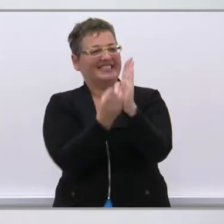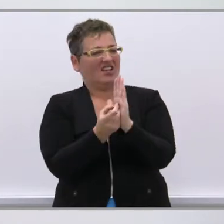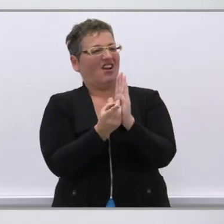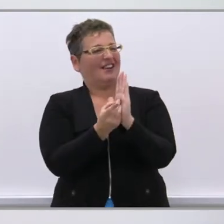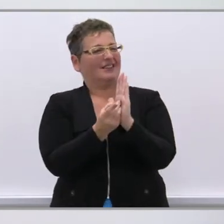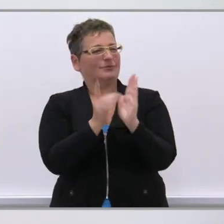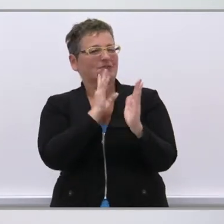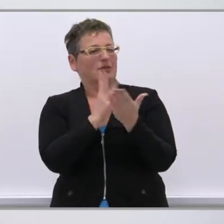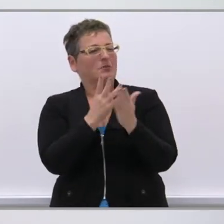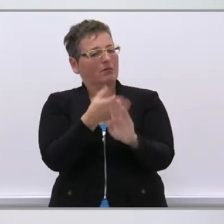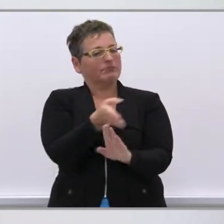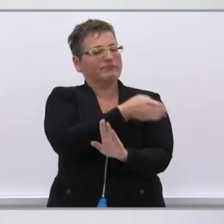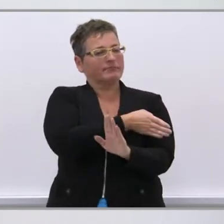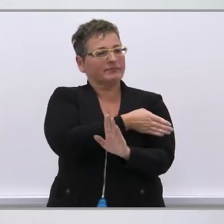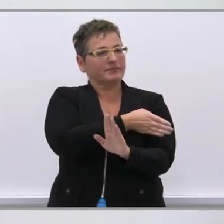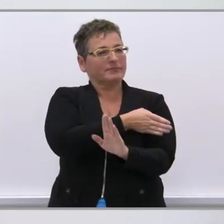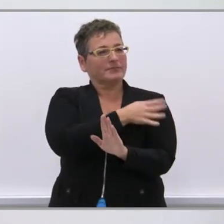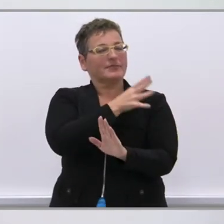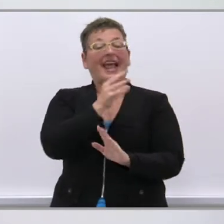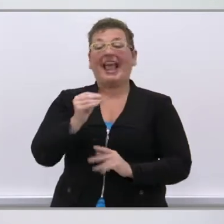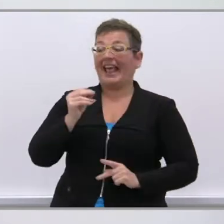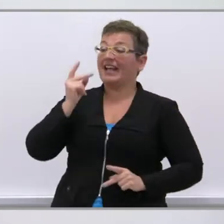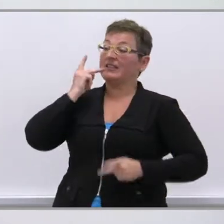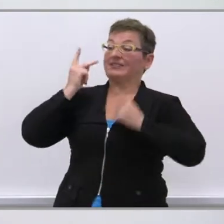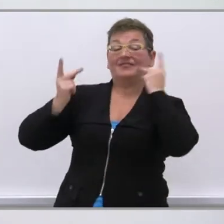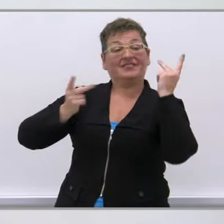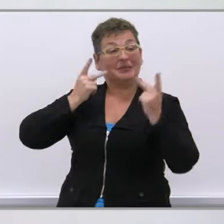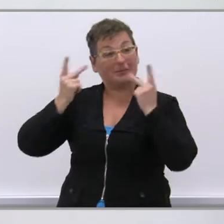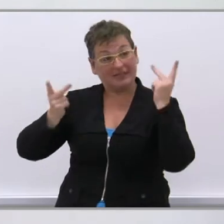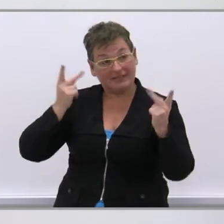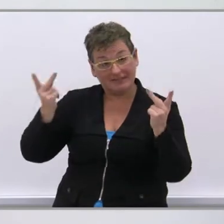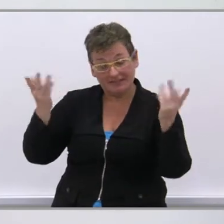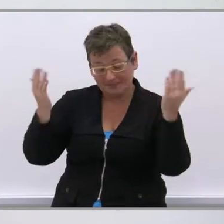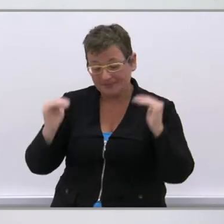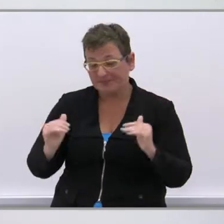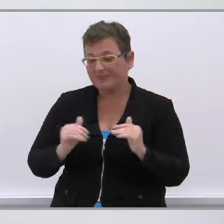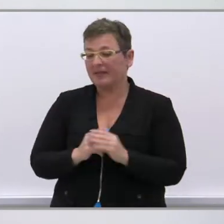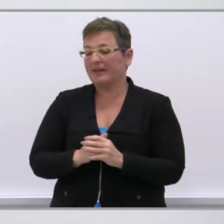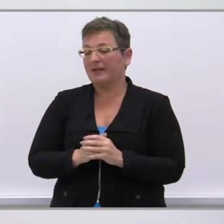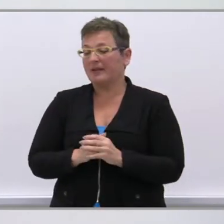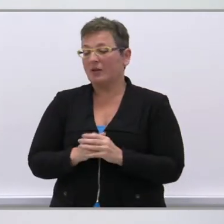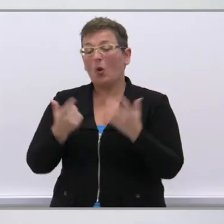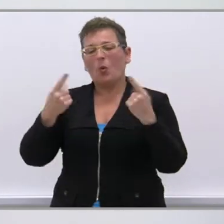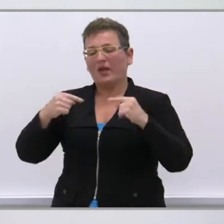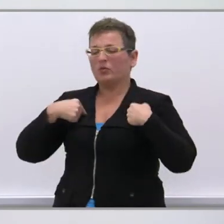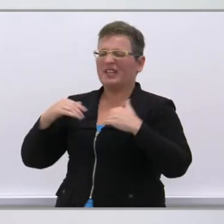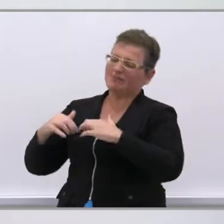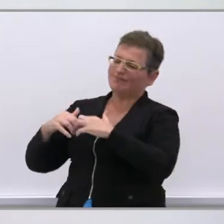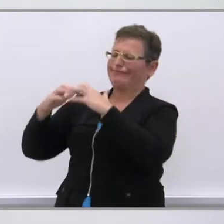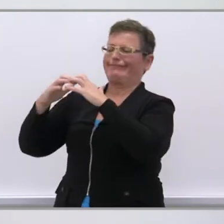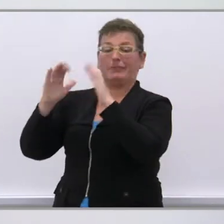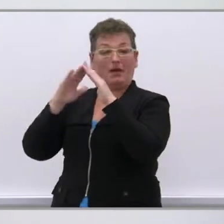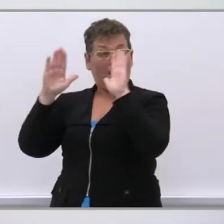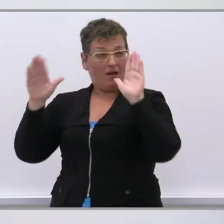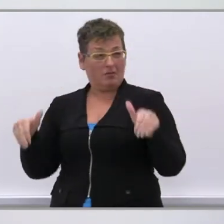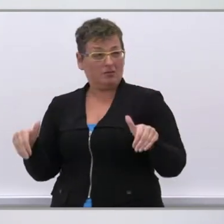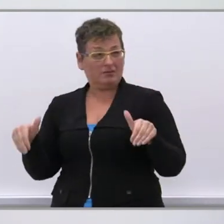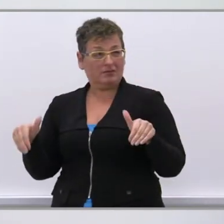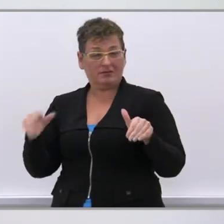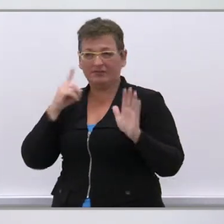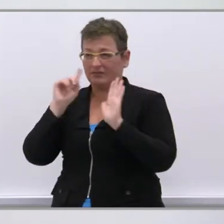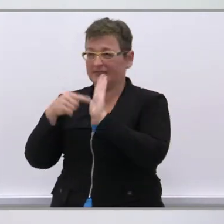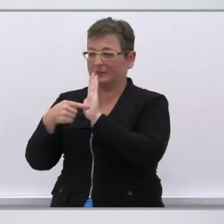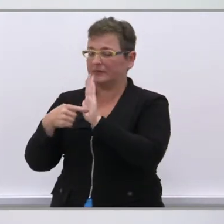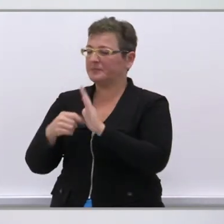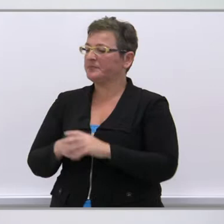and visitability. And visitability means that when we build homes, that